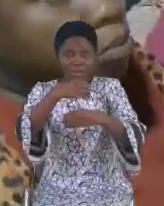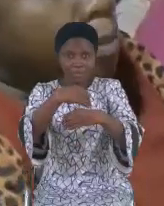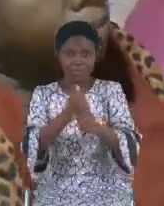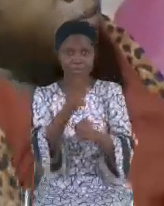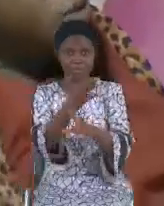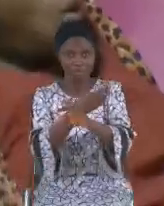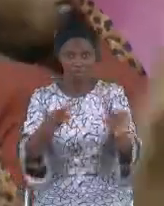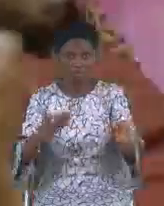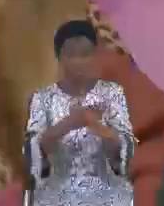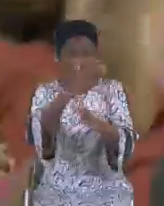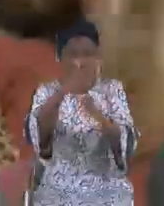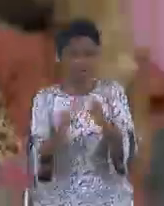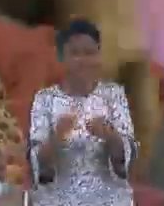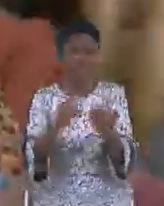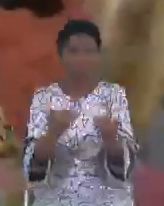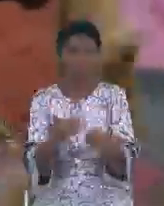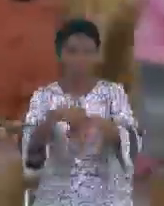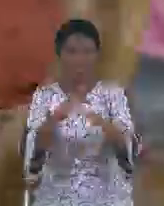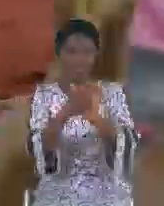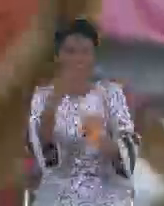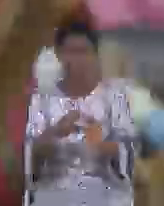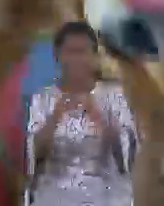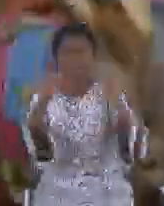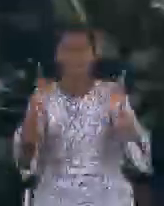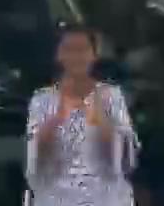tonight. Amen. Greater amen. Amen.